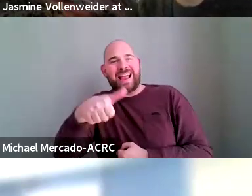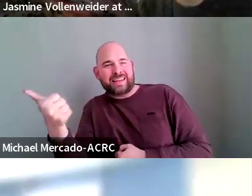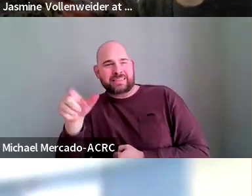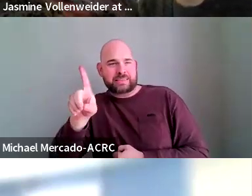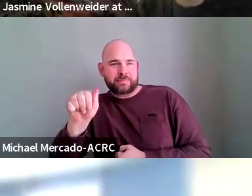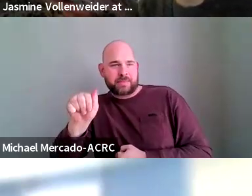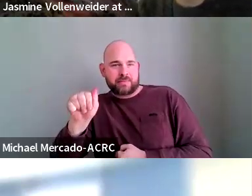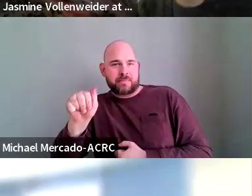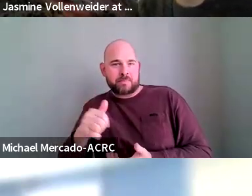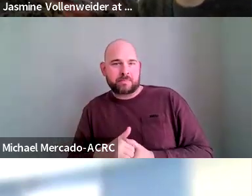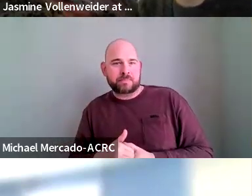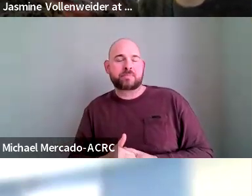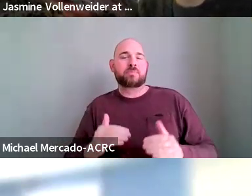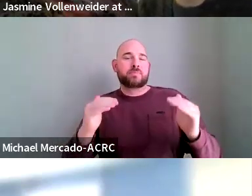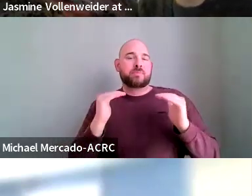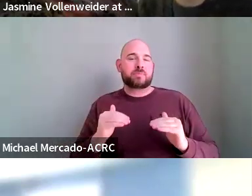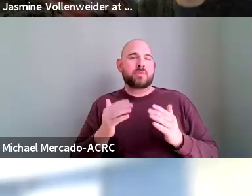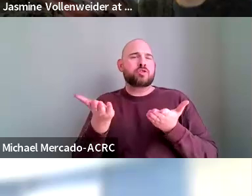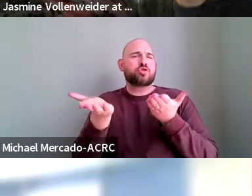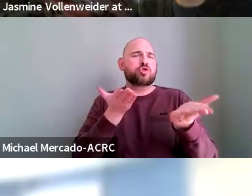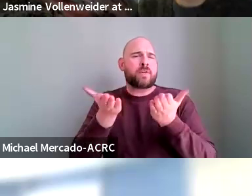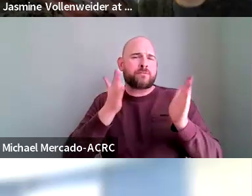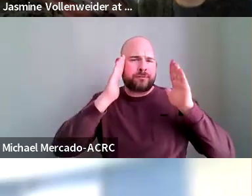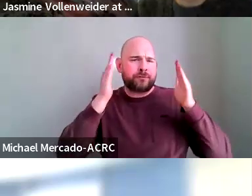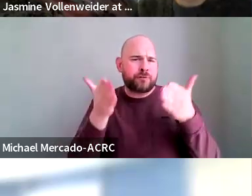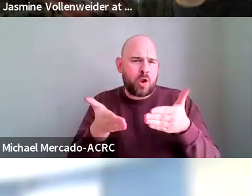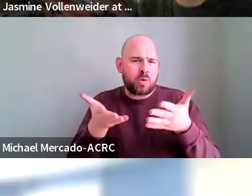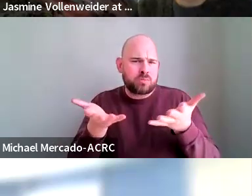might need some extra support for those additional disabilities.